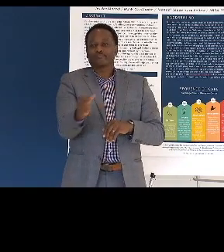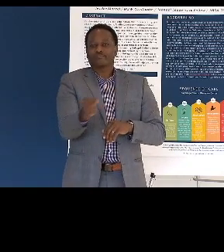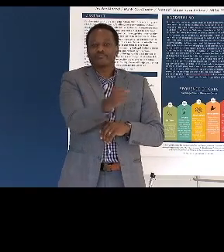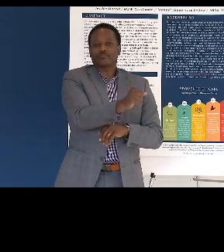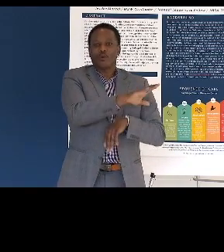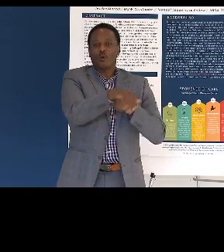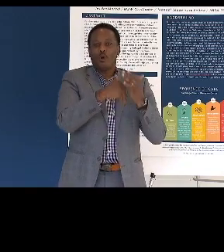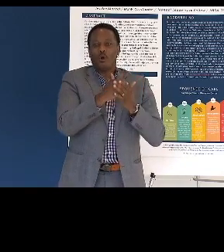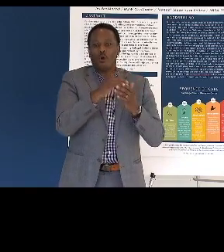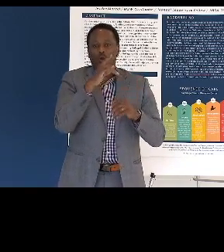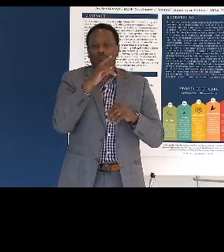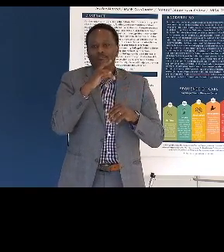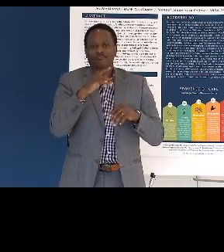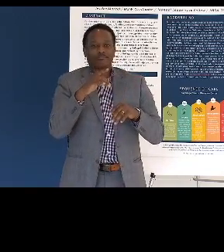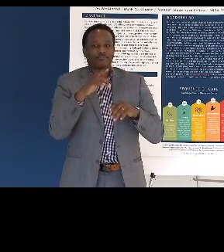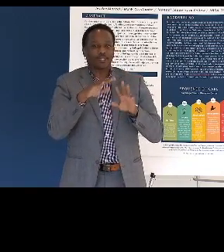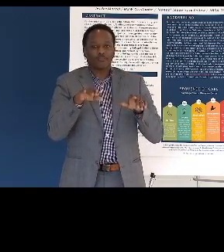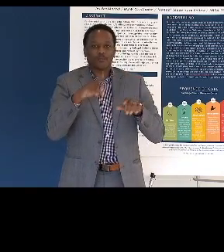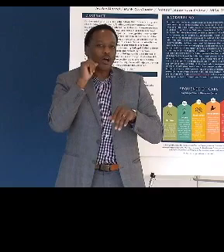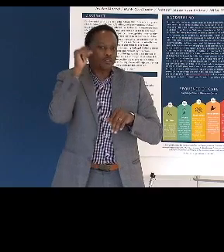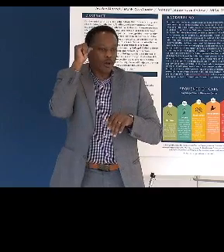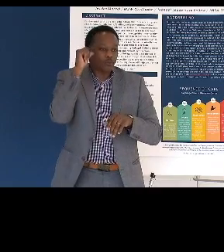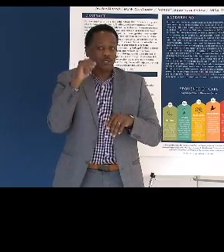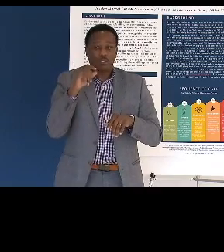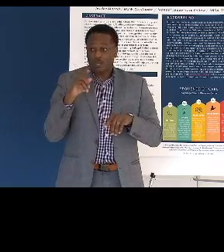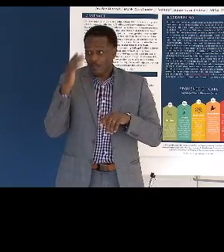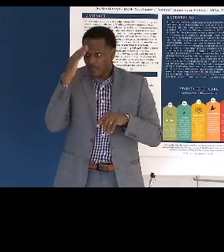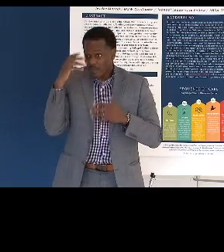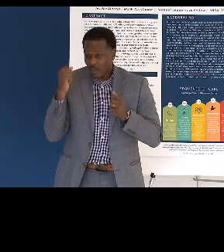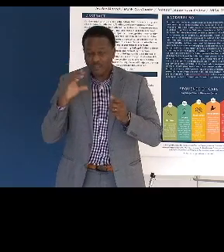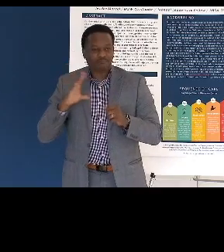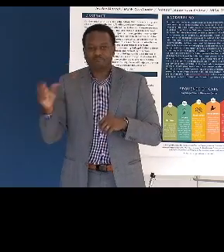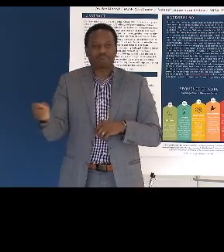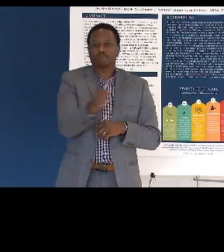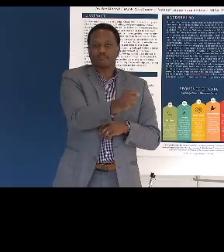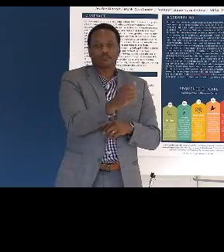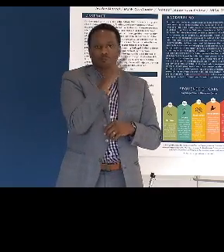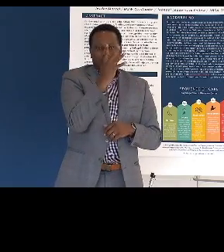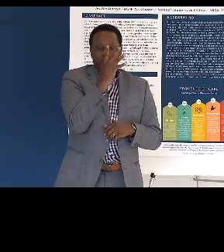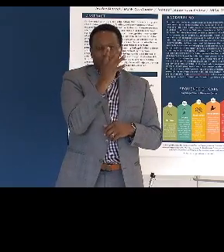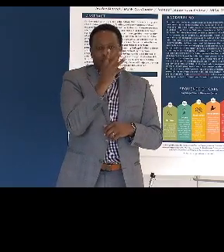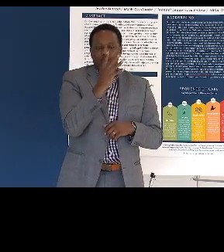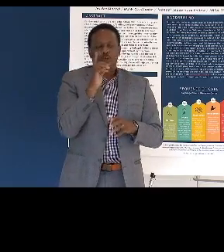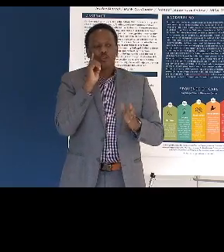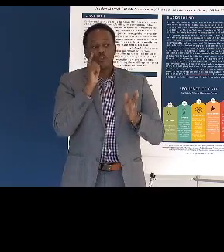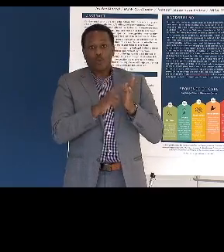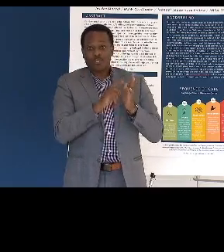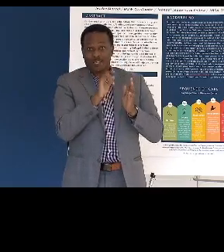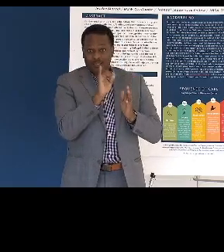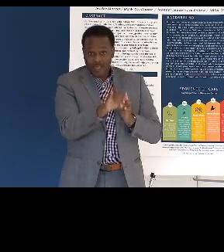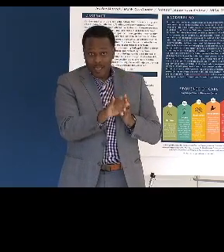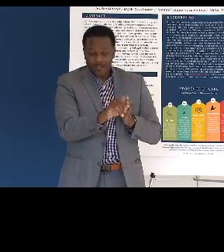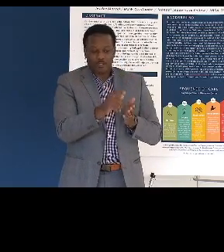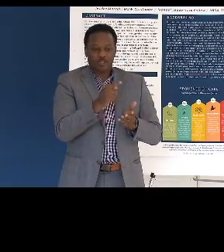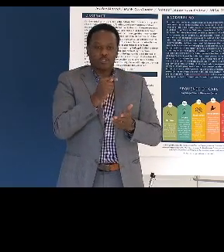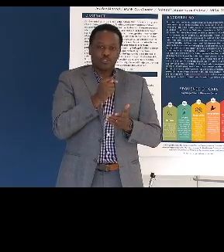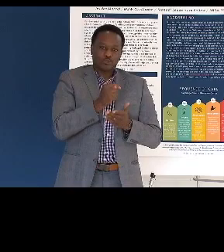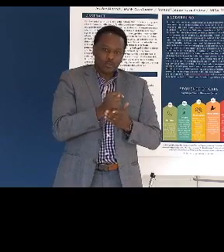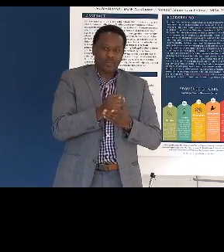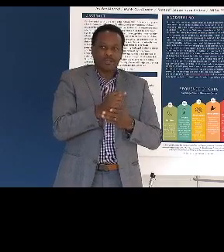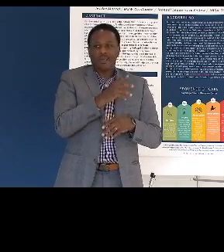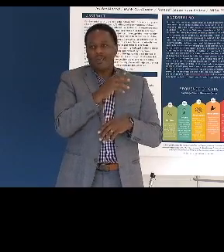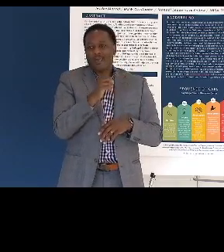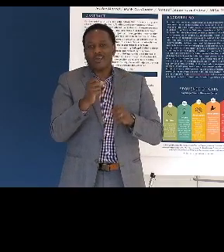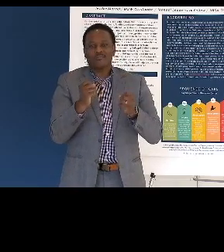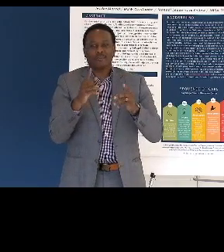for adults. Recognizing that these are insufficient sites of treatment, in addition to a multitude of socio-political factors, such